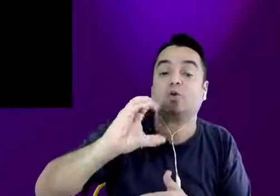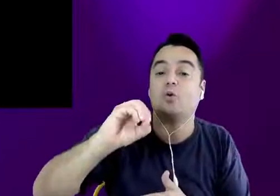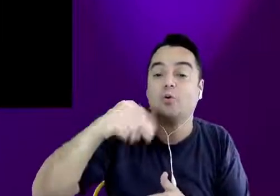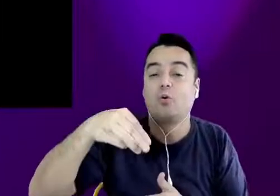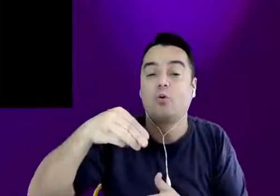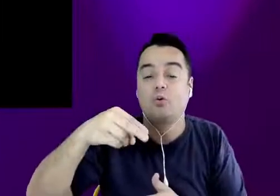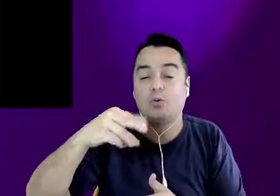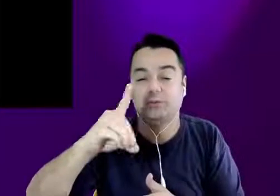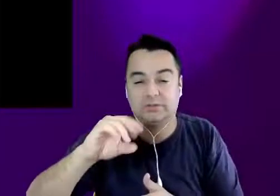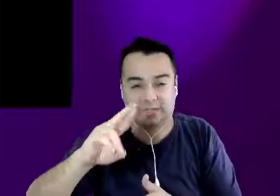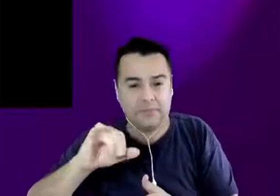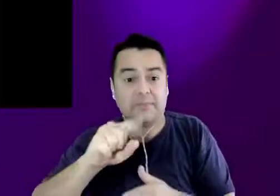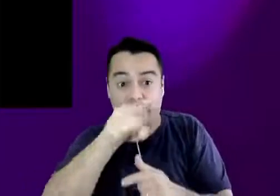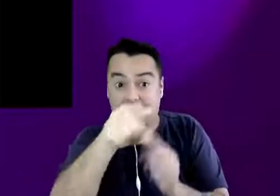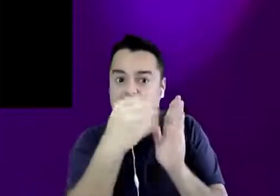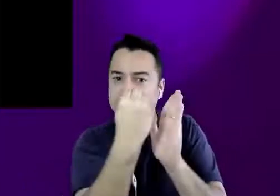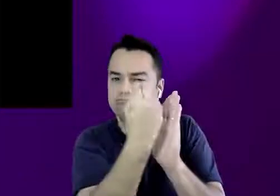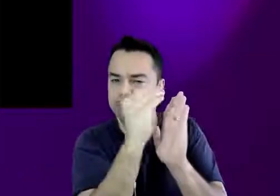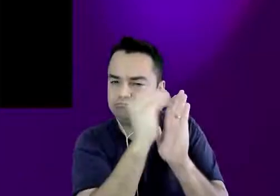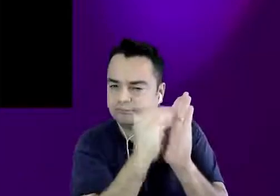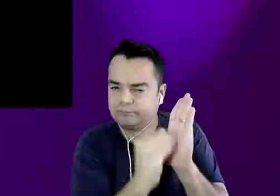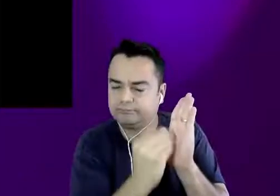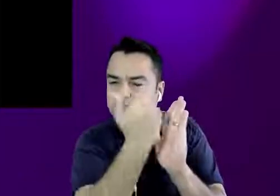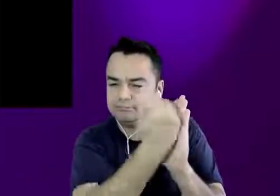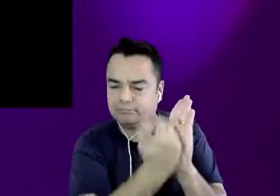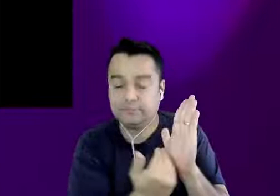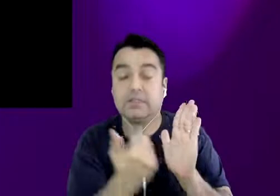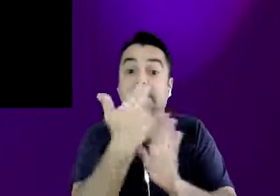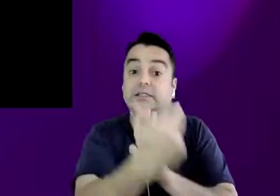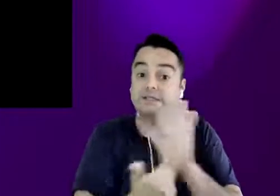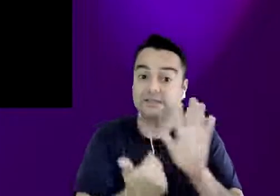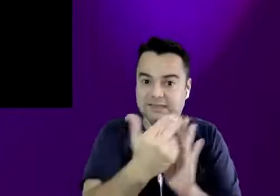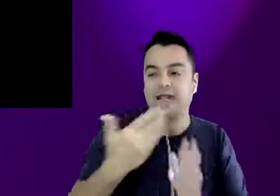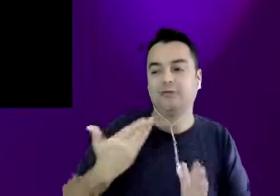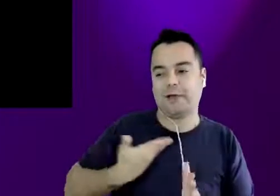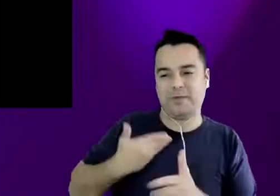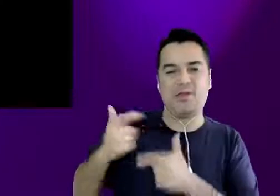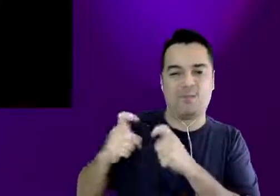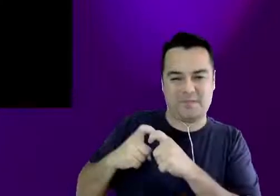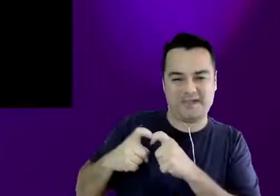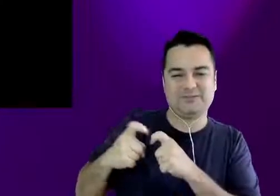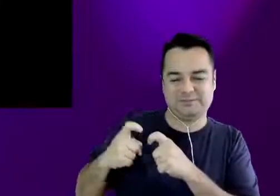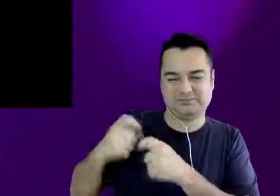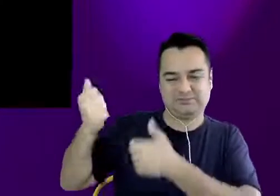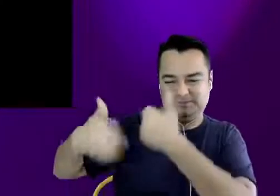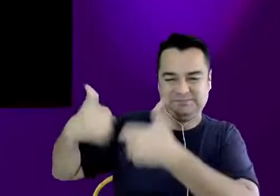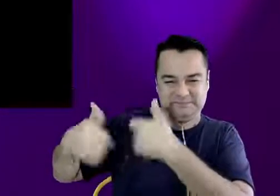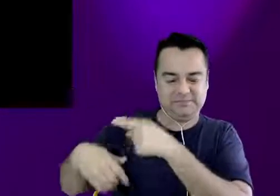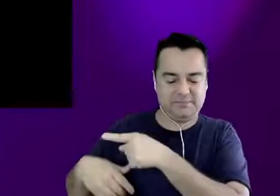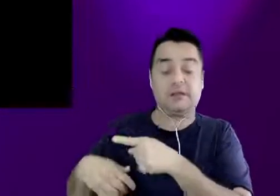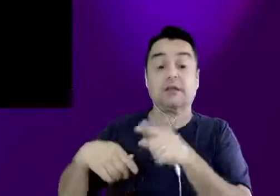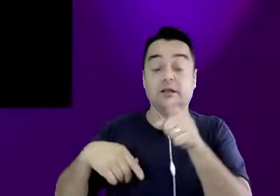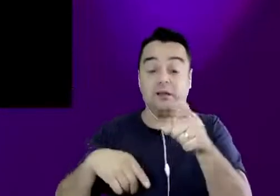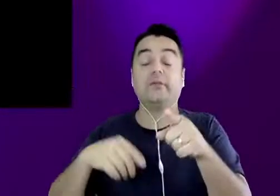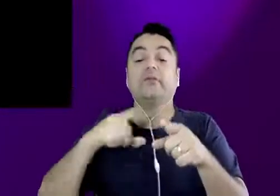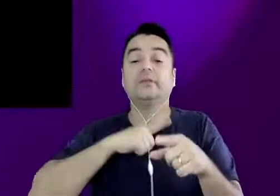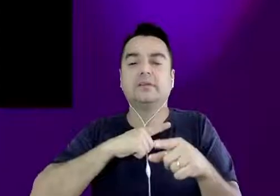put forward by one of my colleagues, where these protective molecules for aging, vitamin